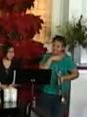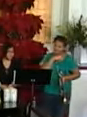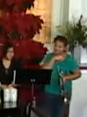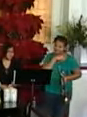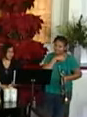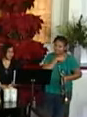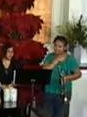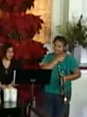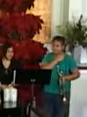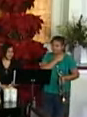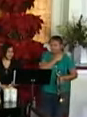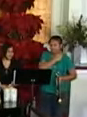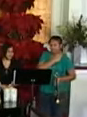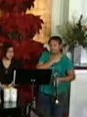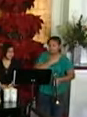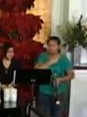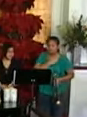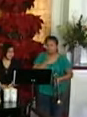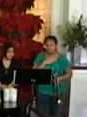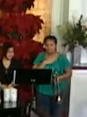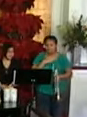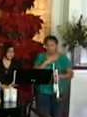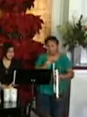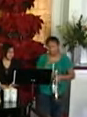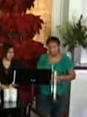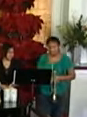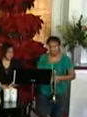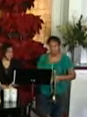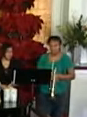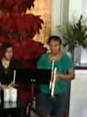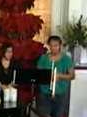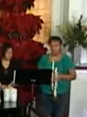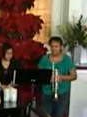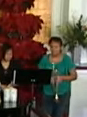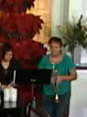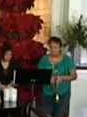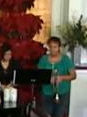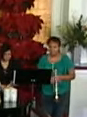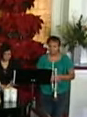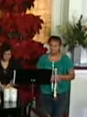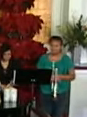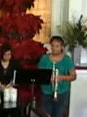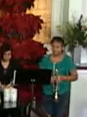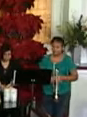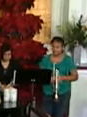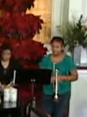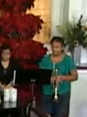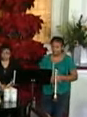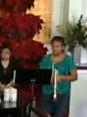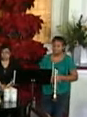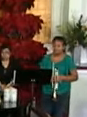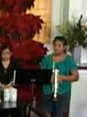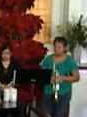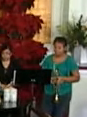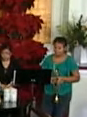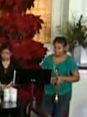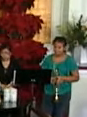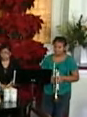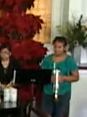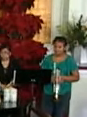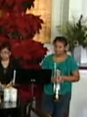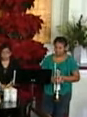I think about the Lord, how you save me, how